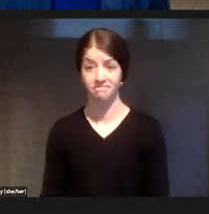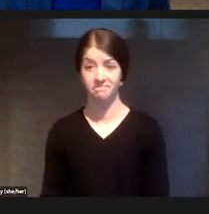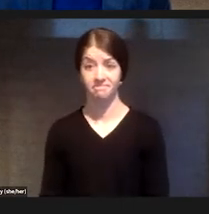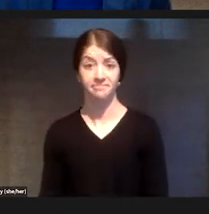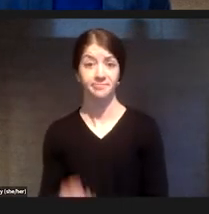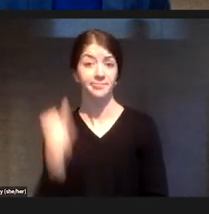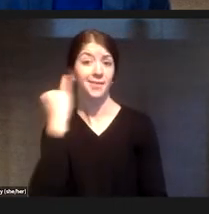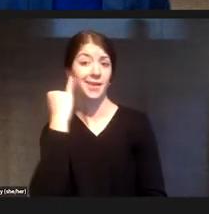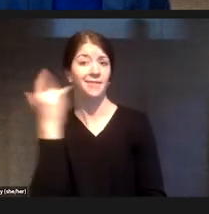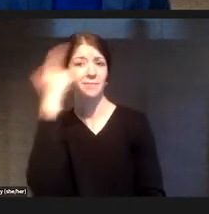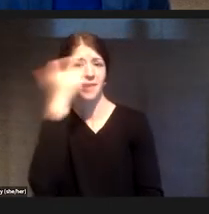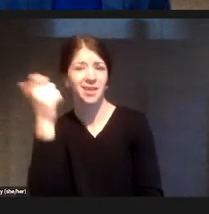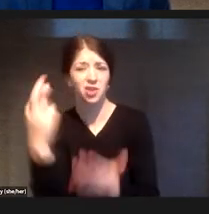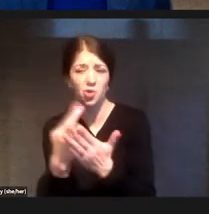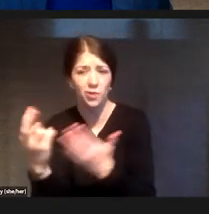of